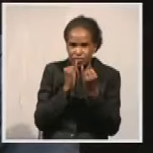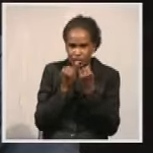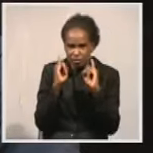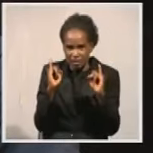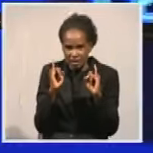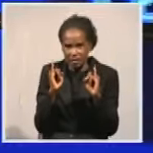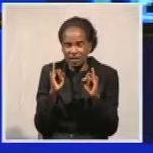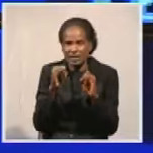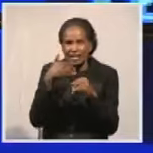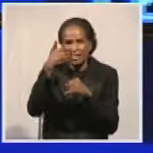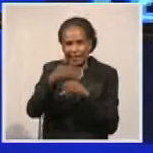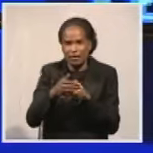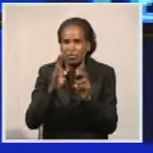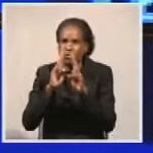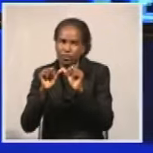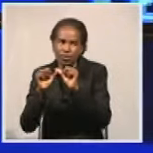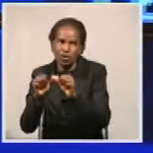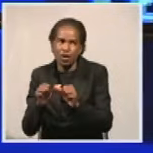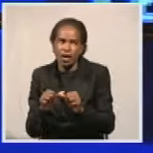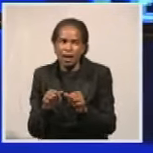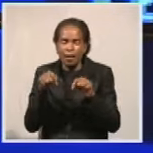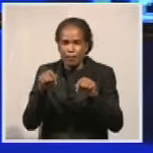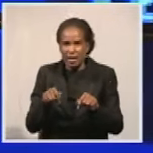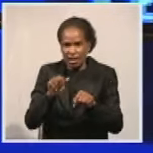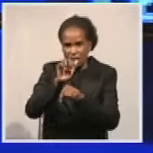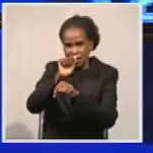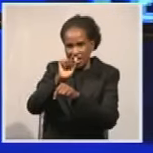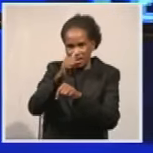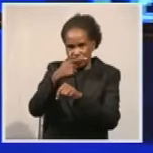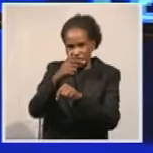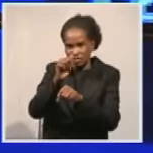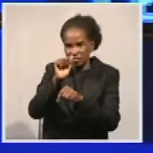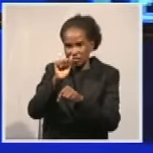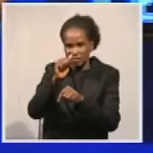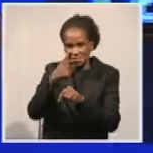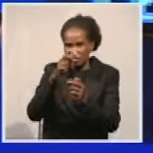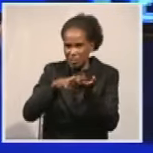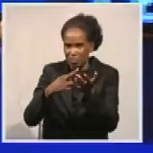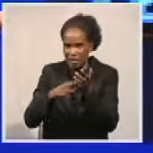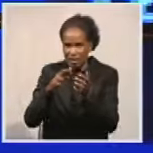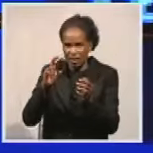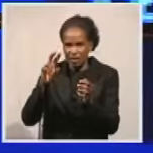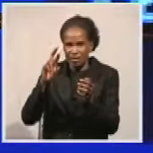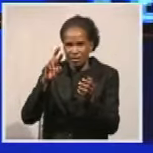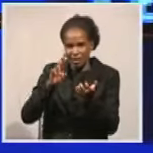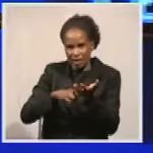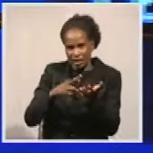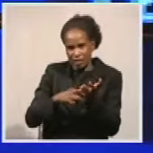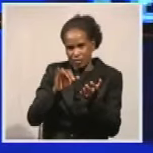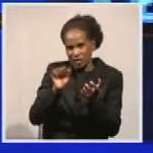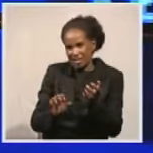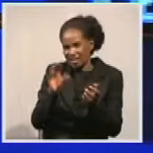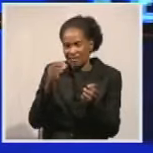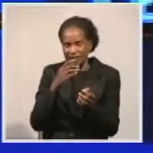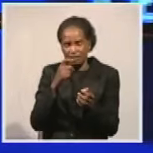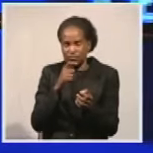we didn't trust the AG who was seated here. Who maybe he was